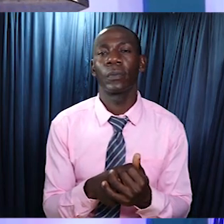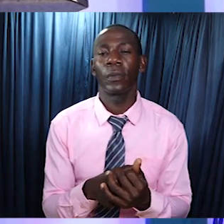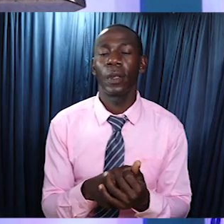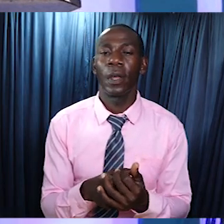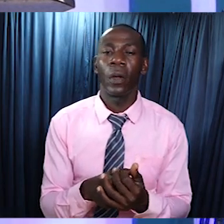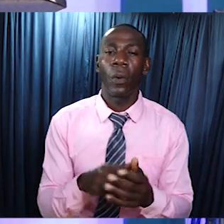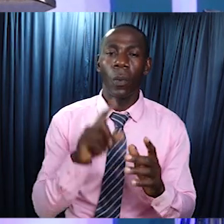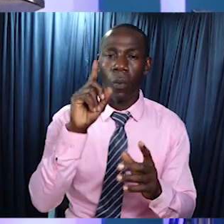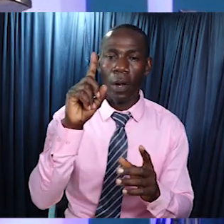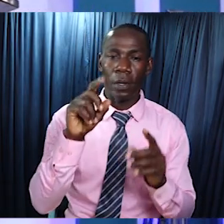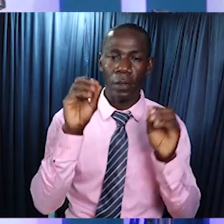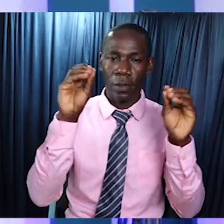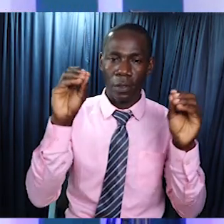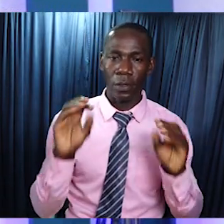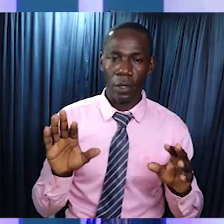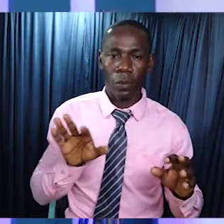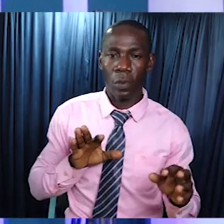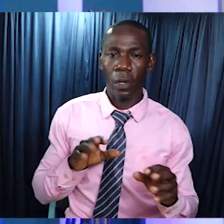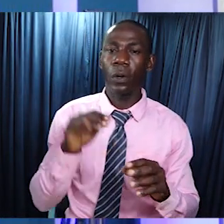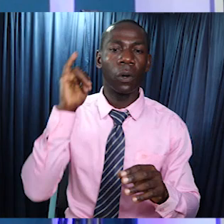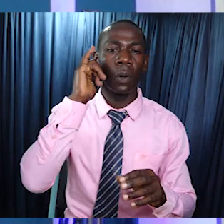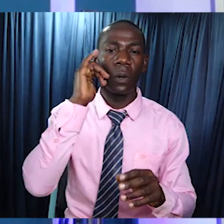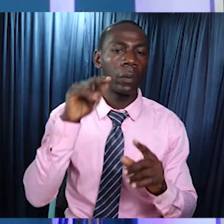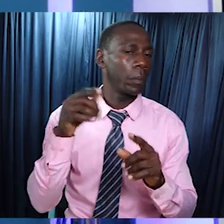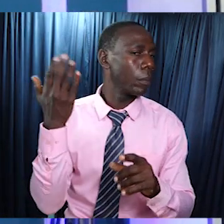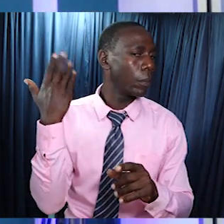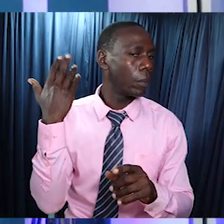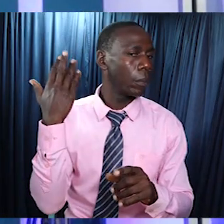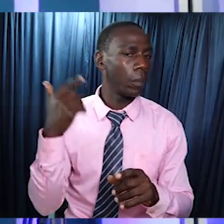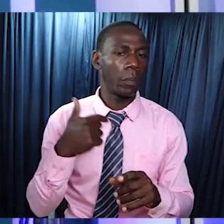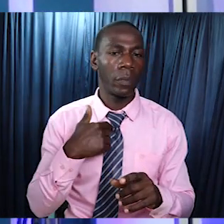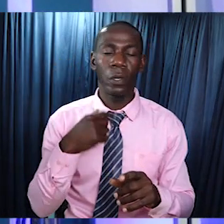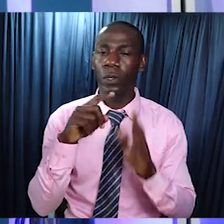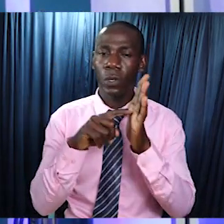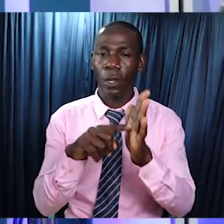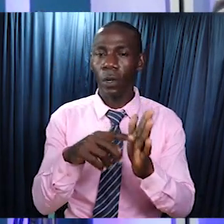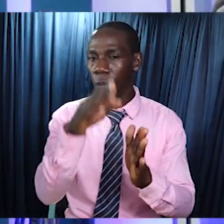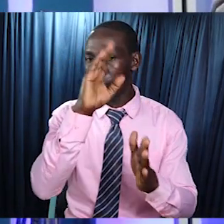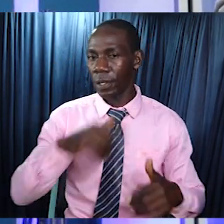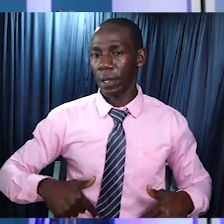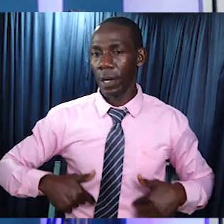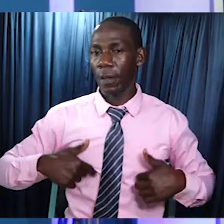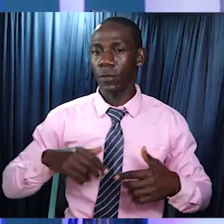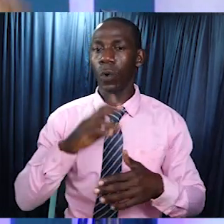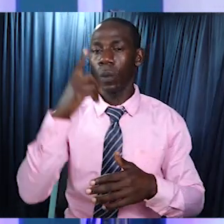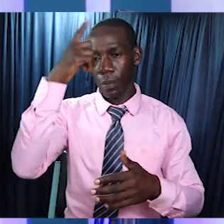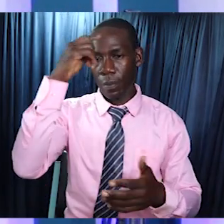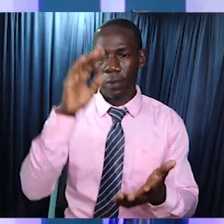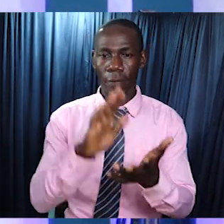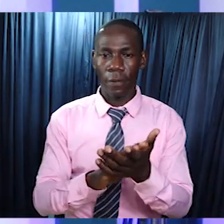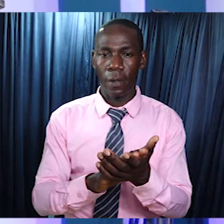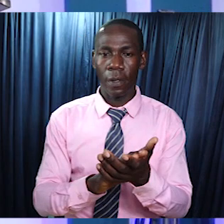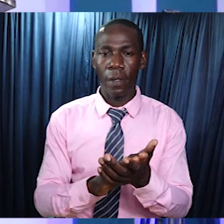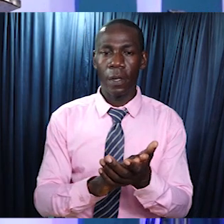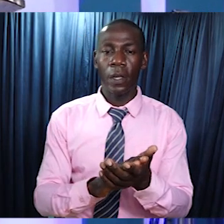Madam mmoja akapiga simu juzi. One madam called the other time. Kuonyesha Mungu wetu yuko hai kwa waaminio. Showing our God is alive to those who believe. Anayesema enzi